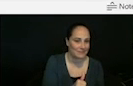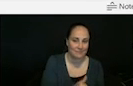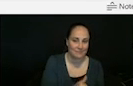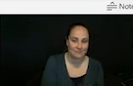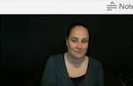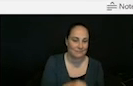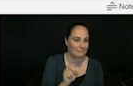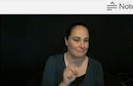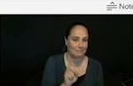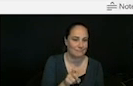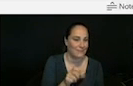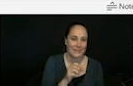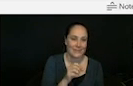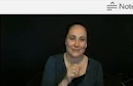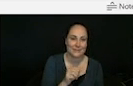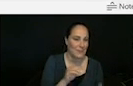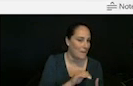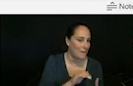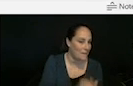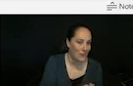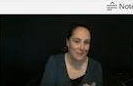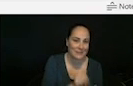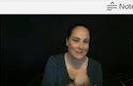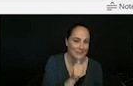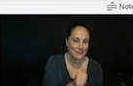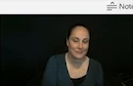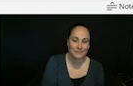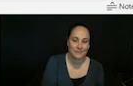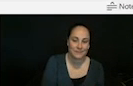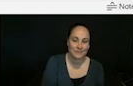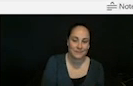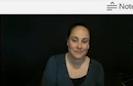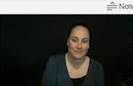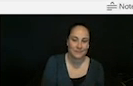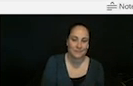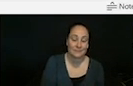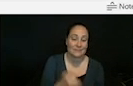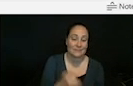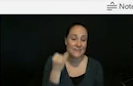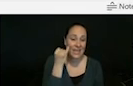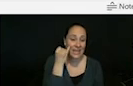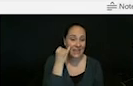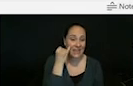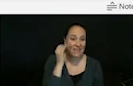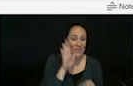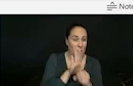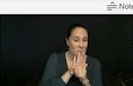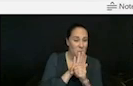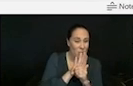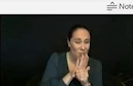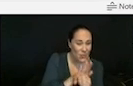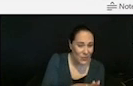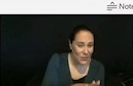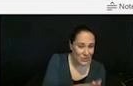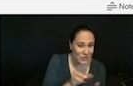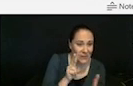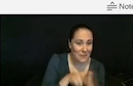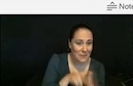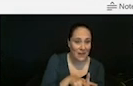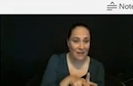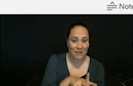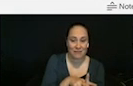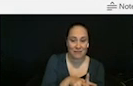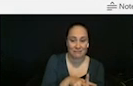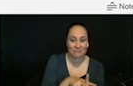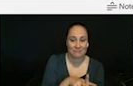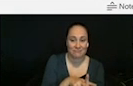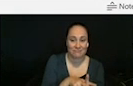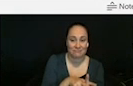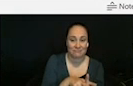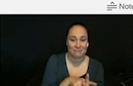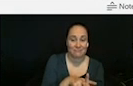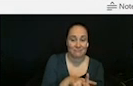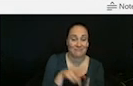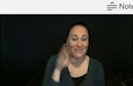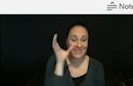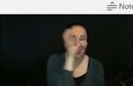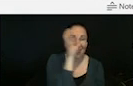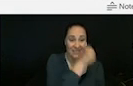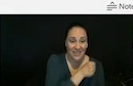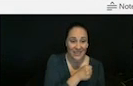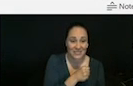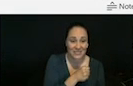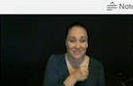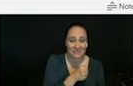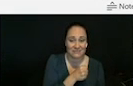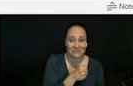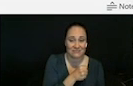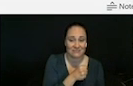When you put water in a container, right, and you start applying a lot of pressure, the idea or the assumption in basic physics or science or anything,